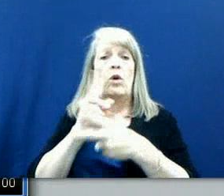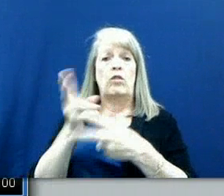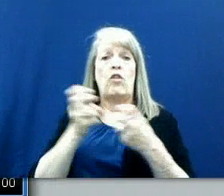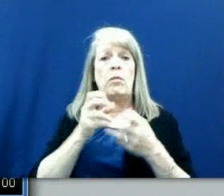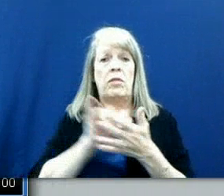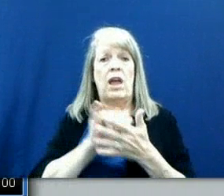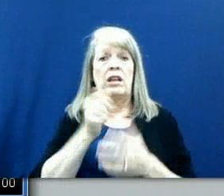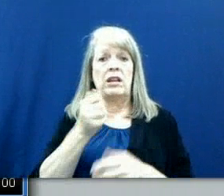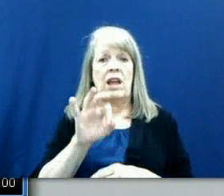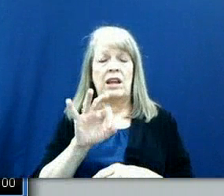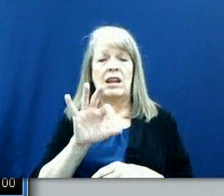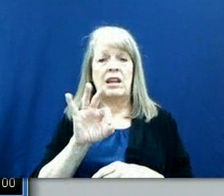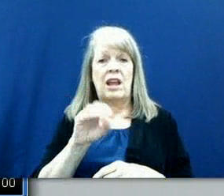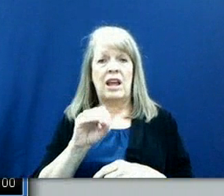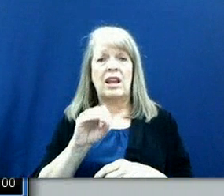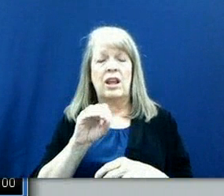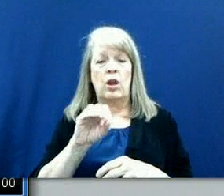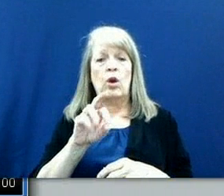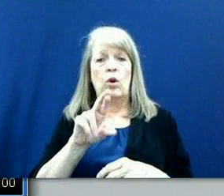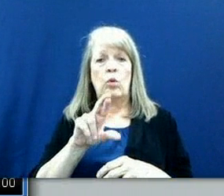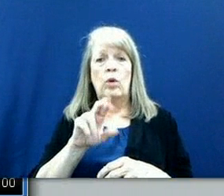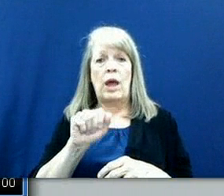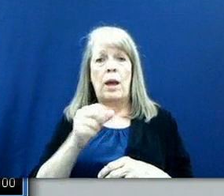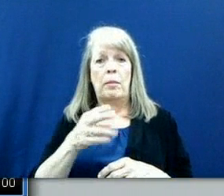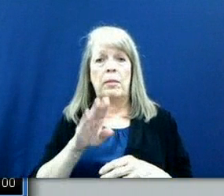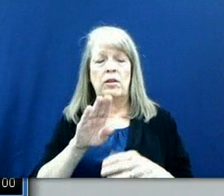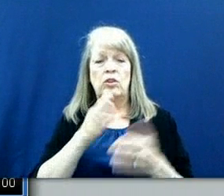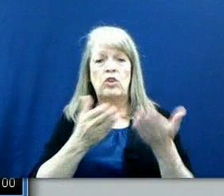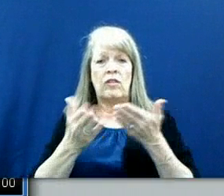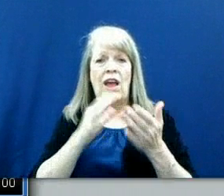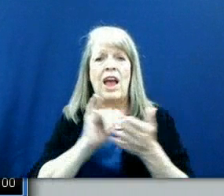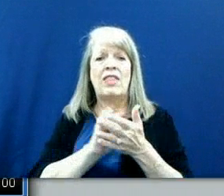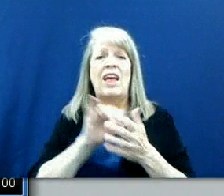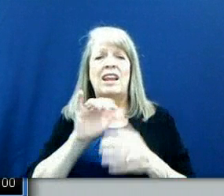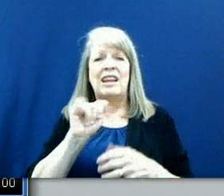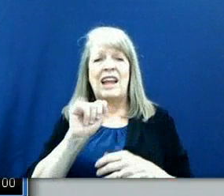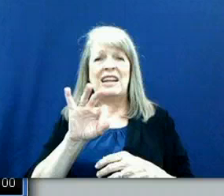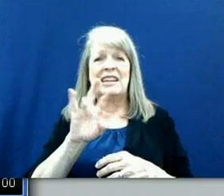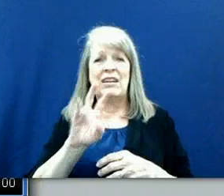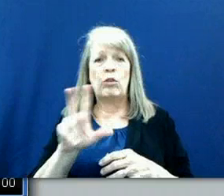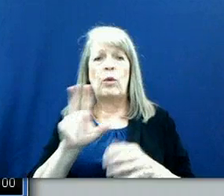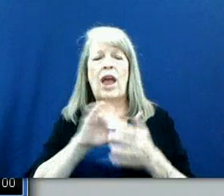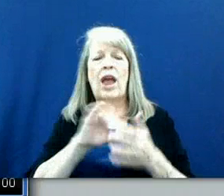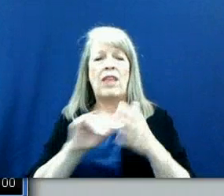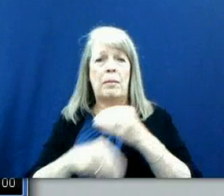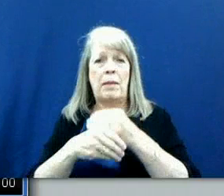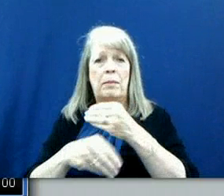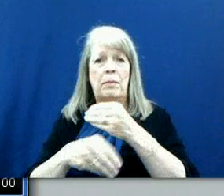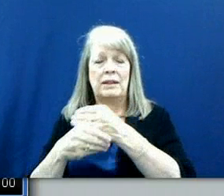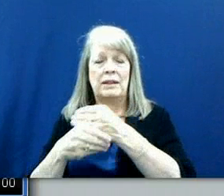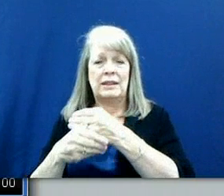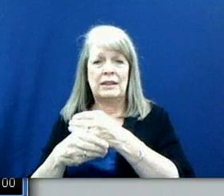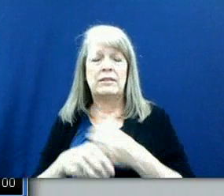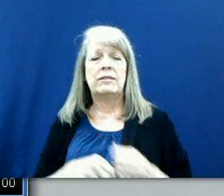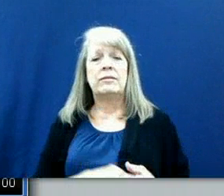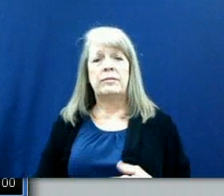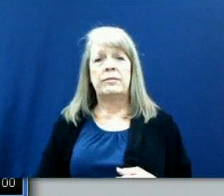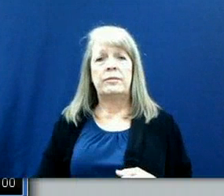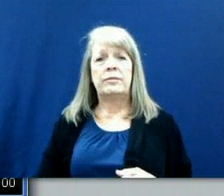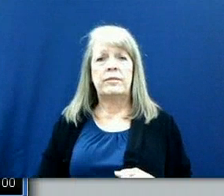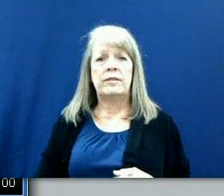the Rehabilitation Act of 1973 and its amendments.